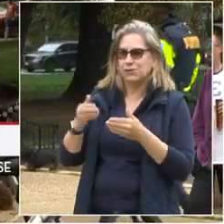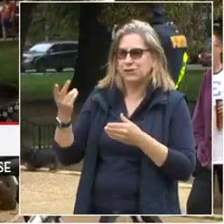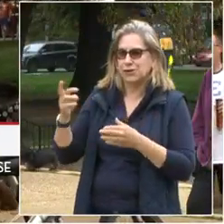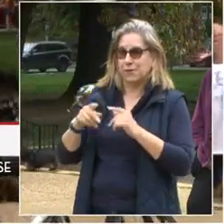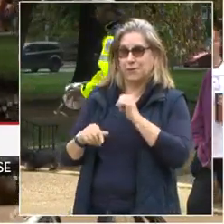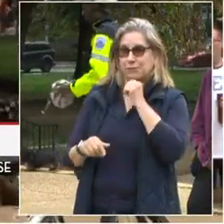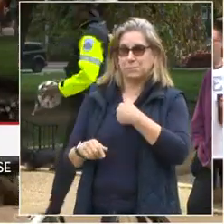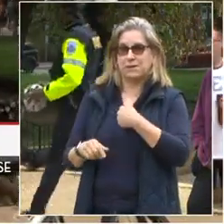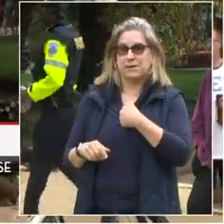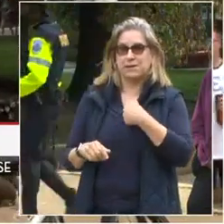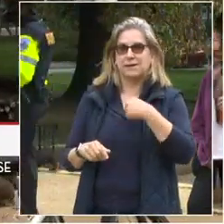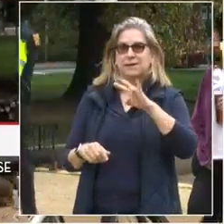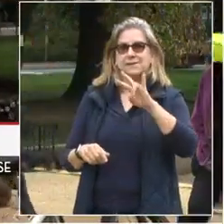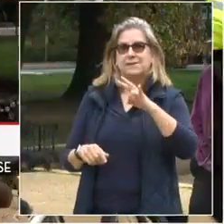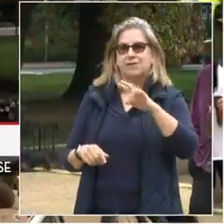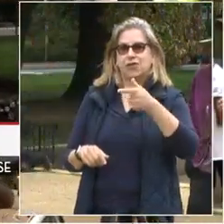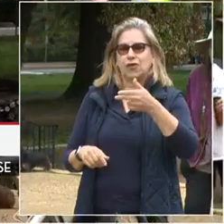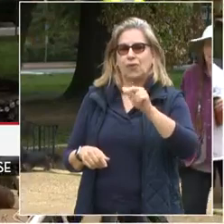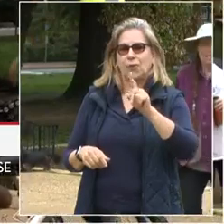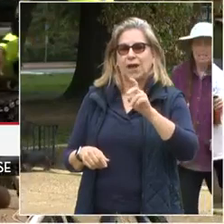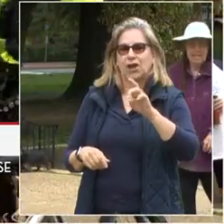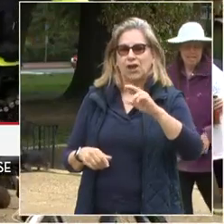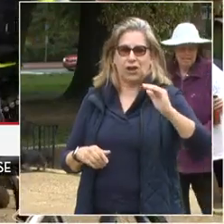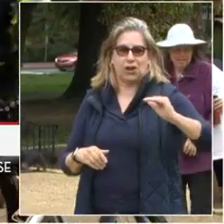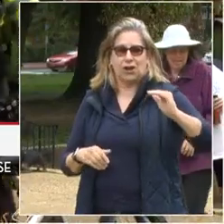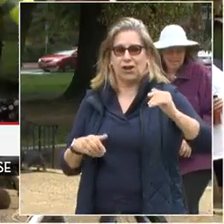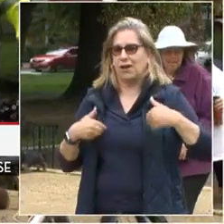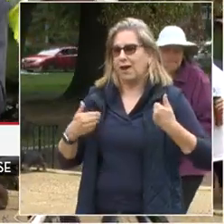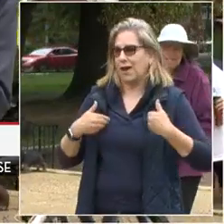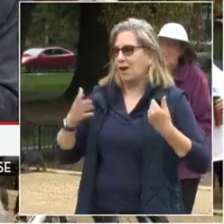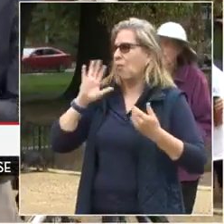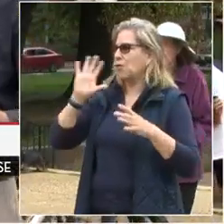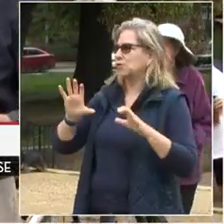Elliott Hine, Taylor Mui. Come on up, Taylor.